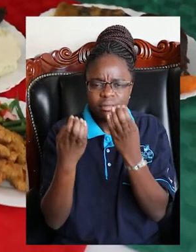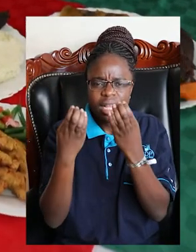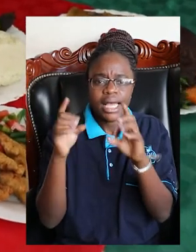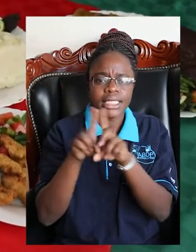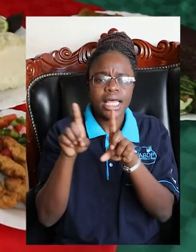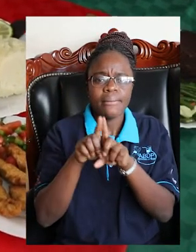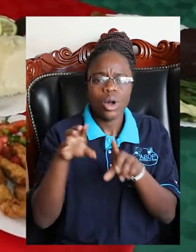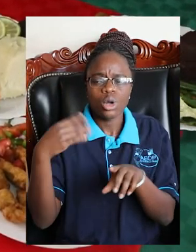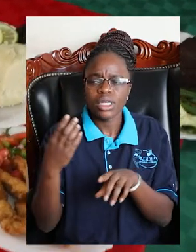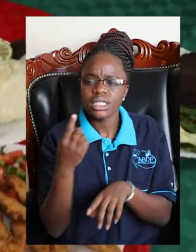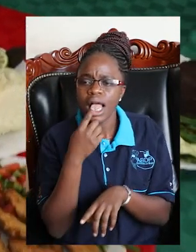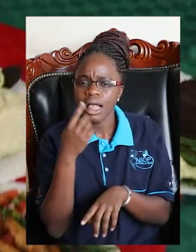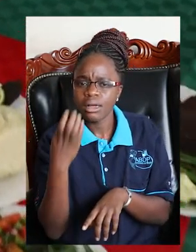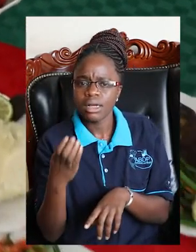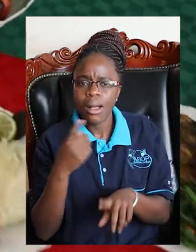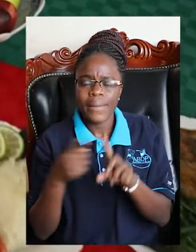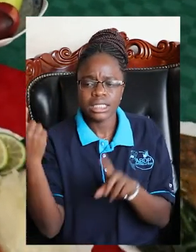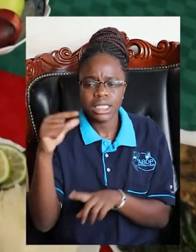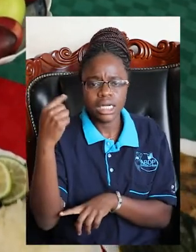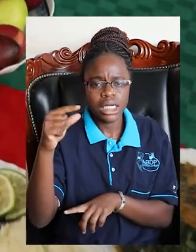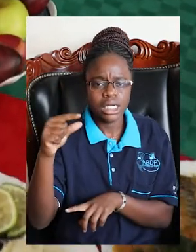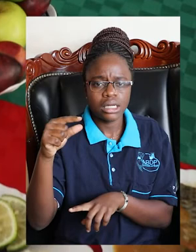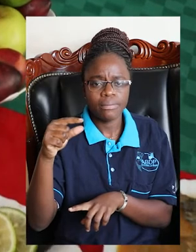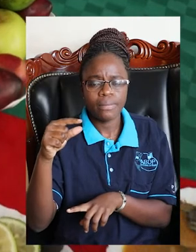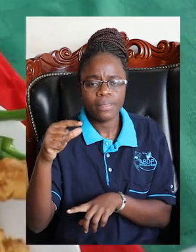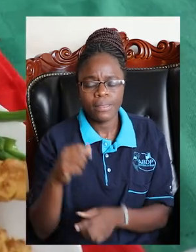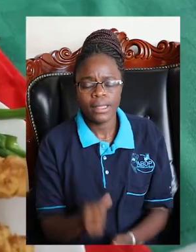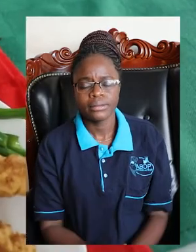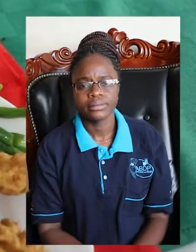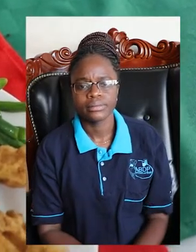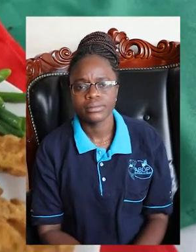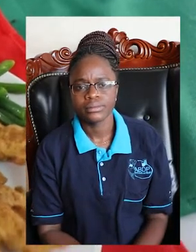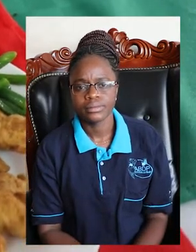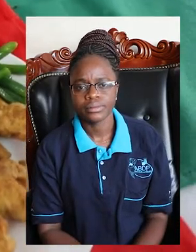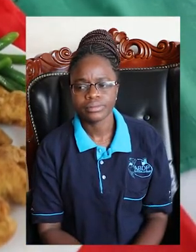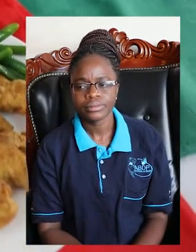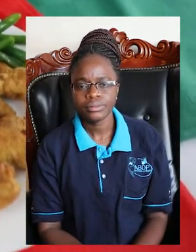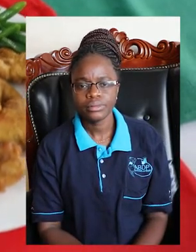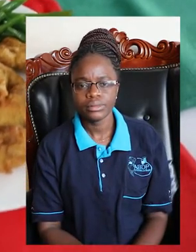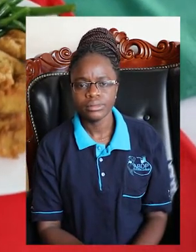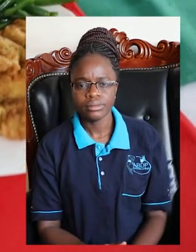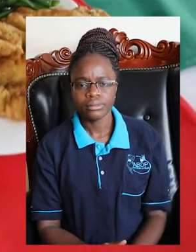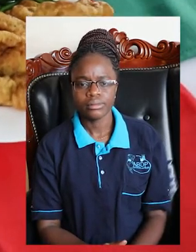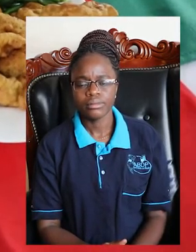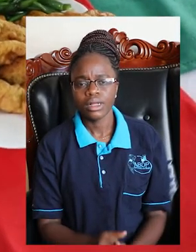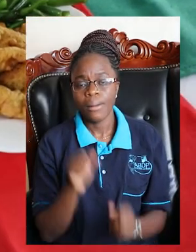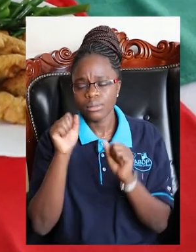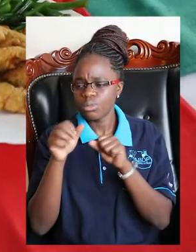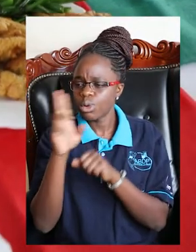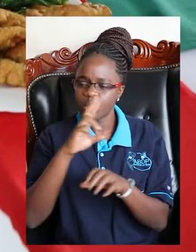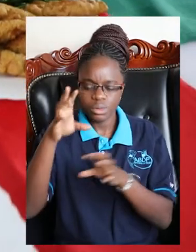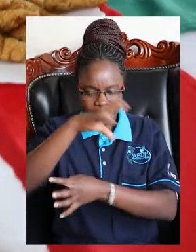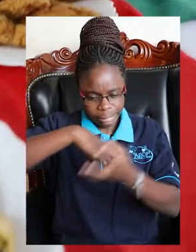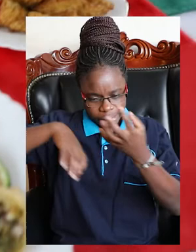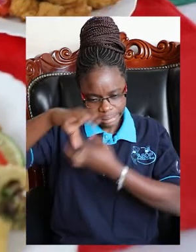dania. Then you'll have some flour, some wheat flour, to help in the binding, with some little salt, with spices of your choice. So once